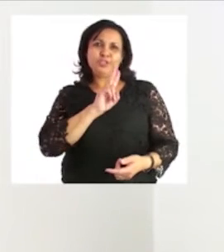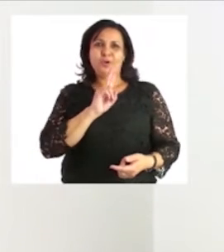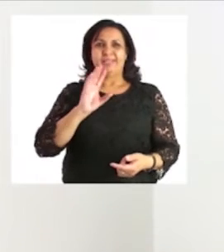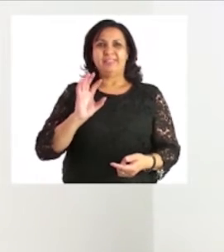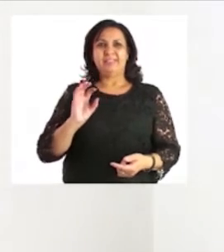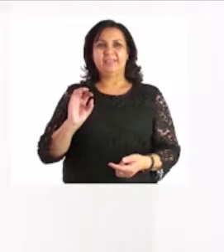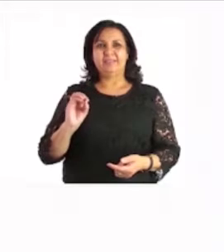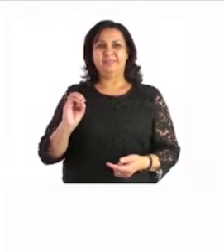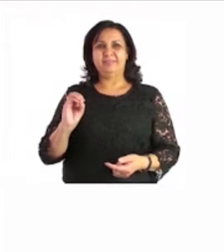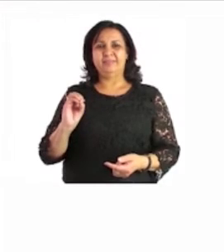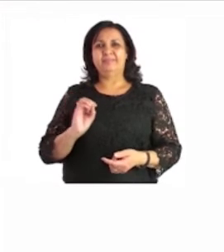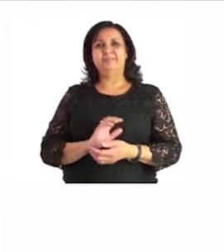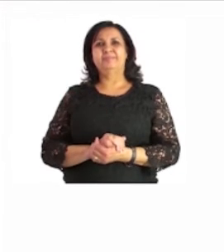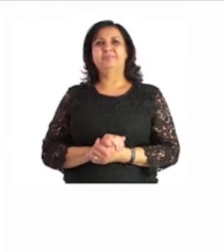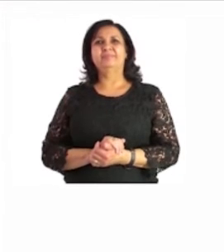20.